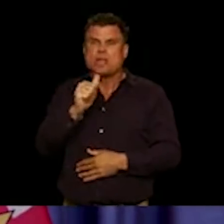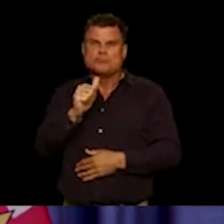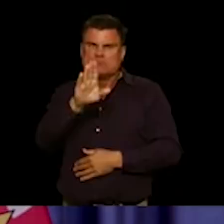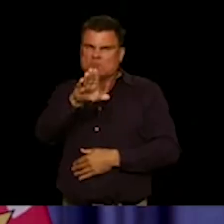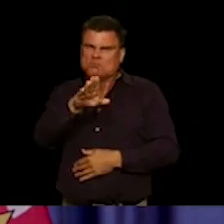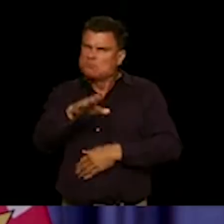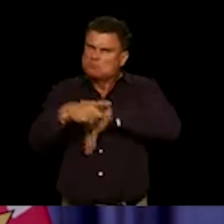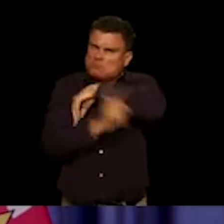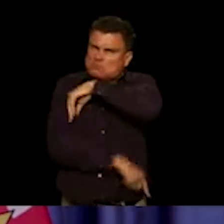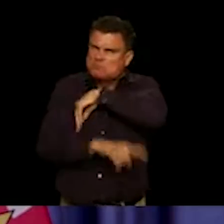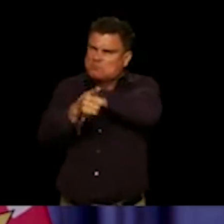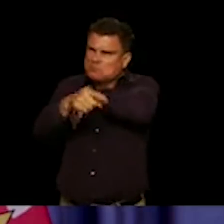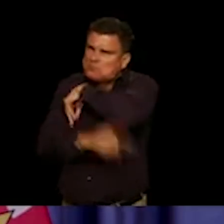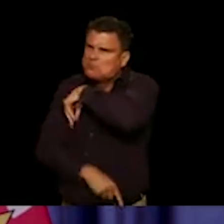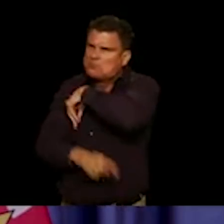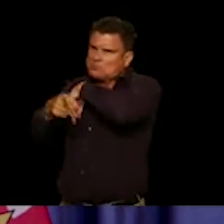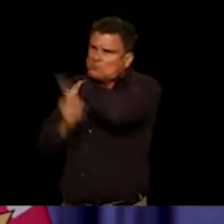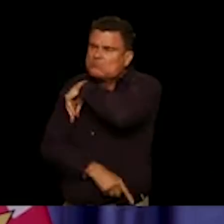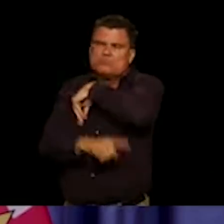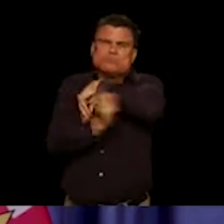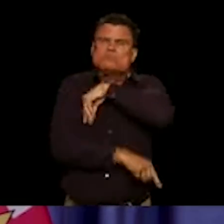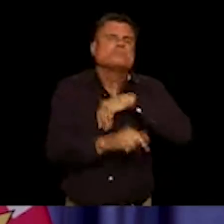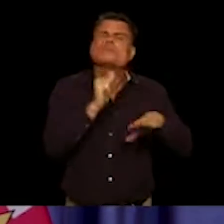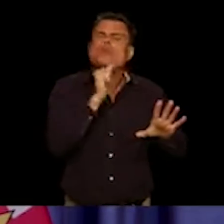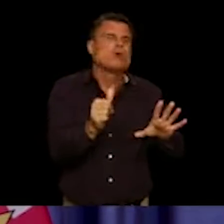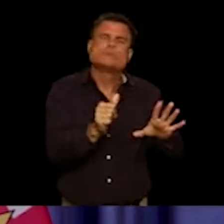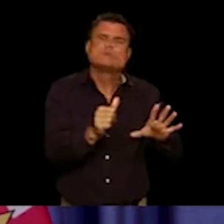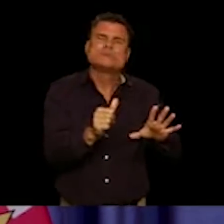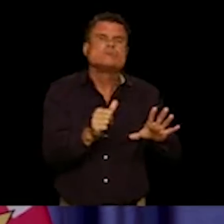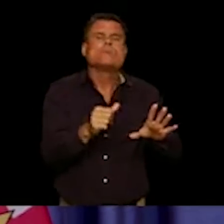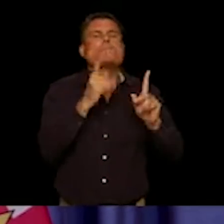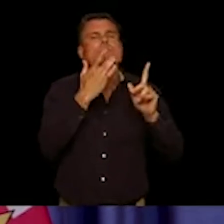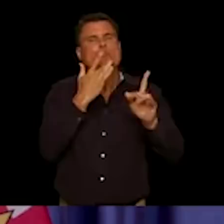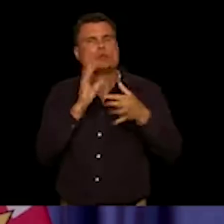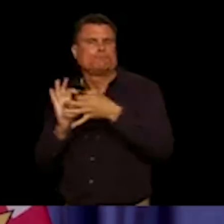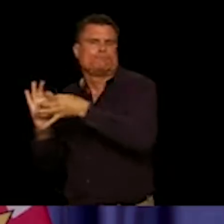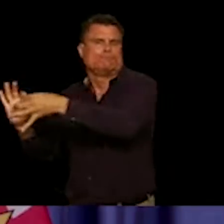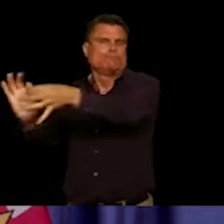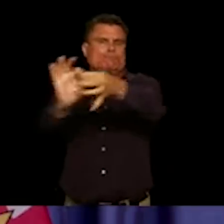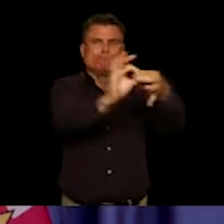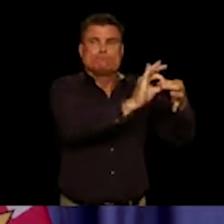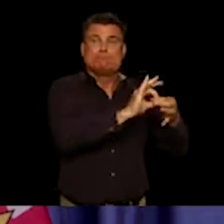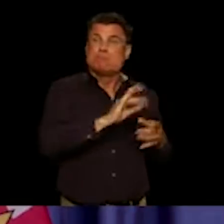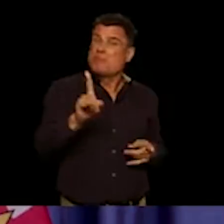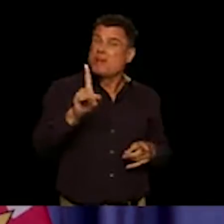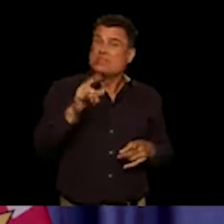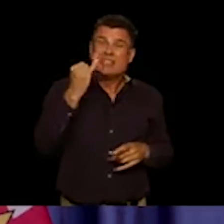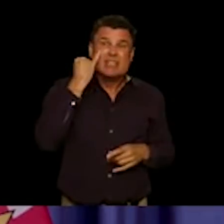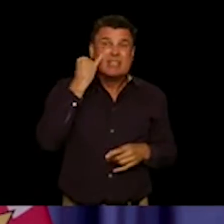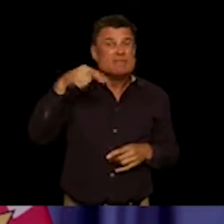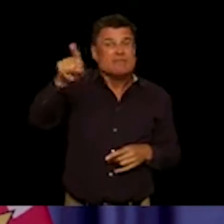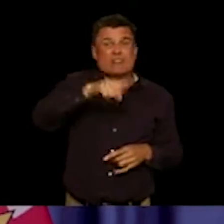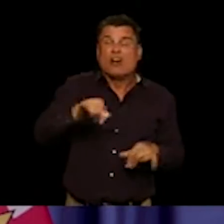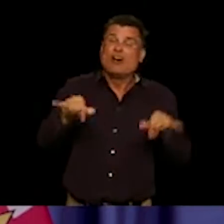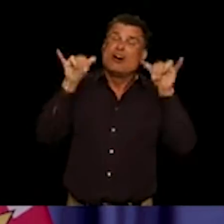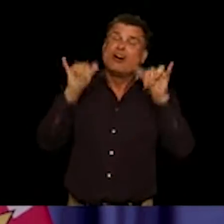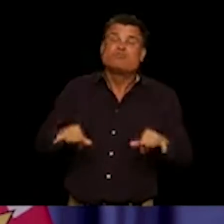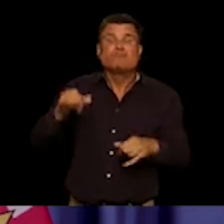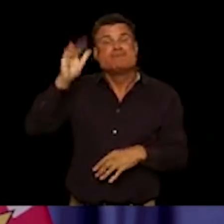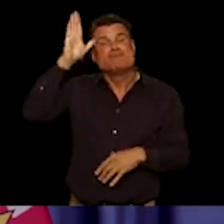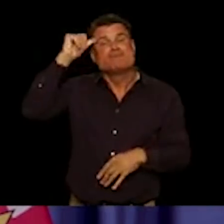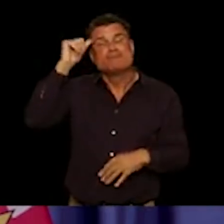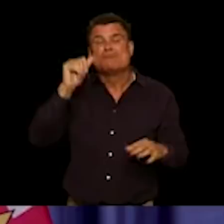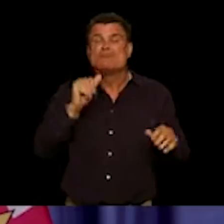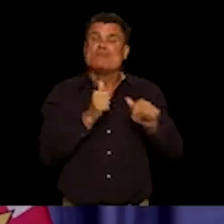approach to this pandemic, and we want to keep it that way. But if people continue to work around or try and